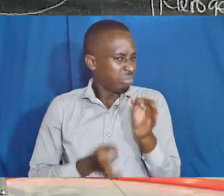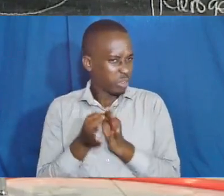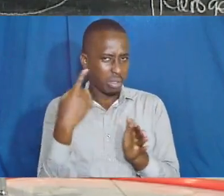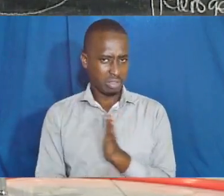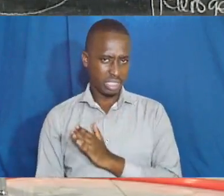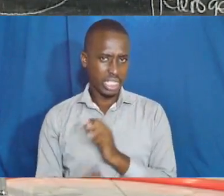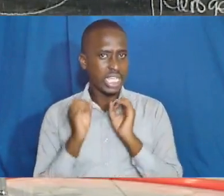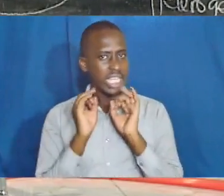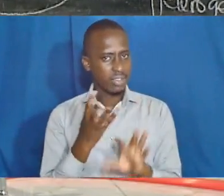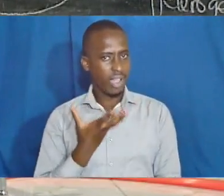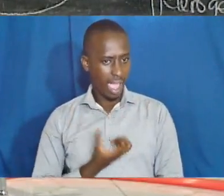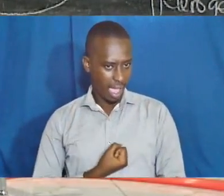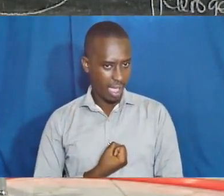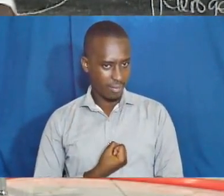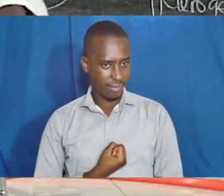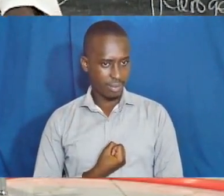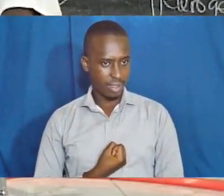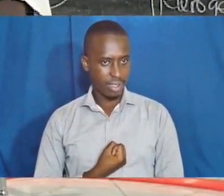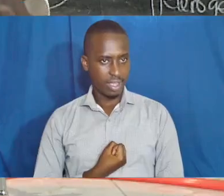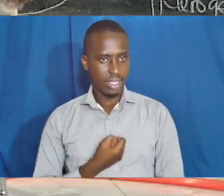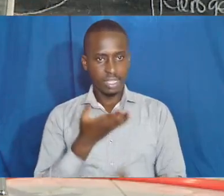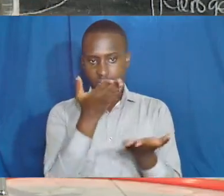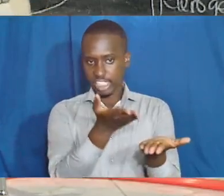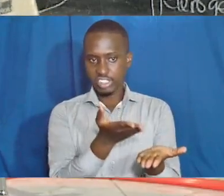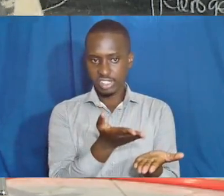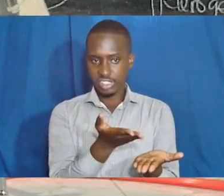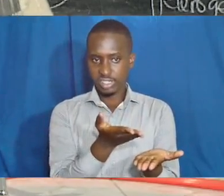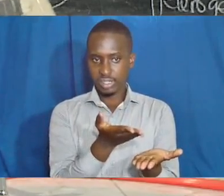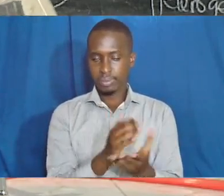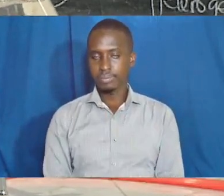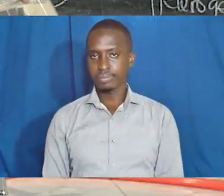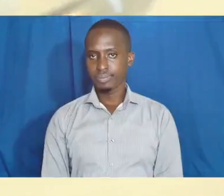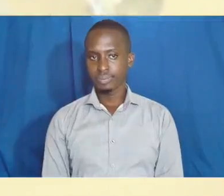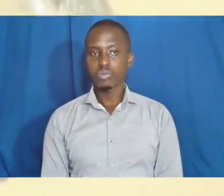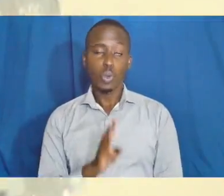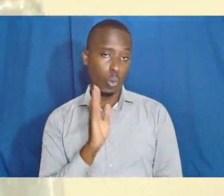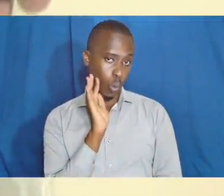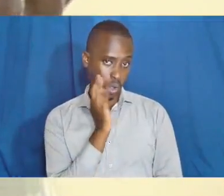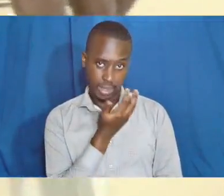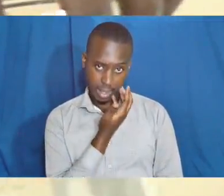If I have this, I said this is the water,